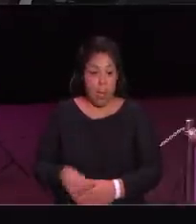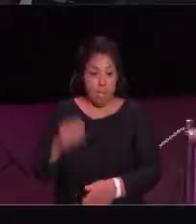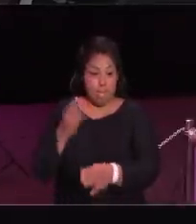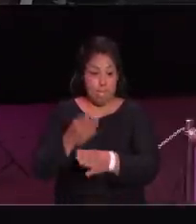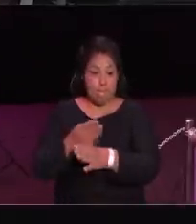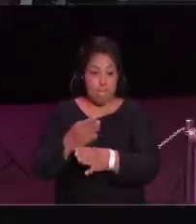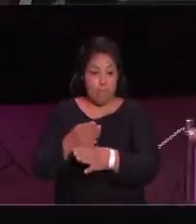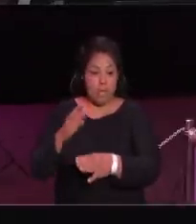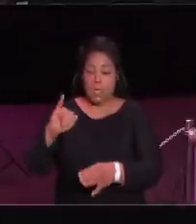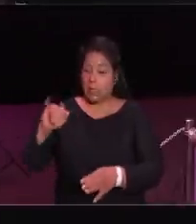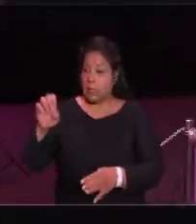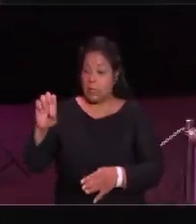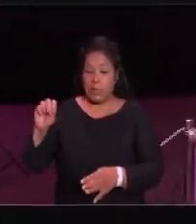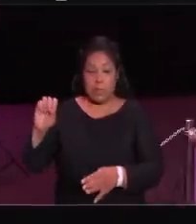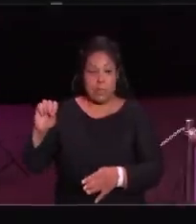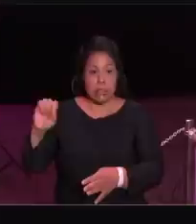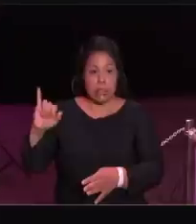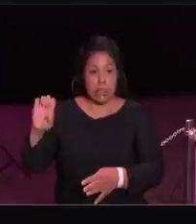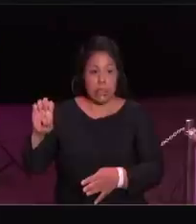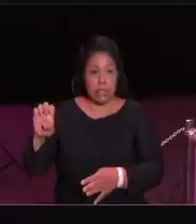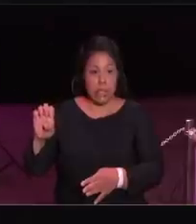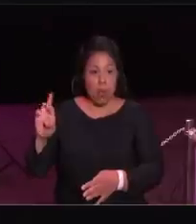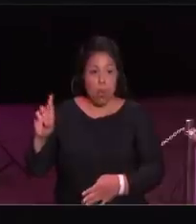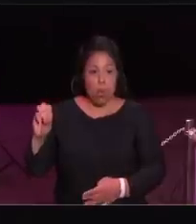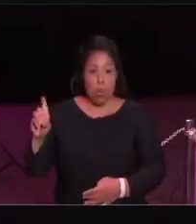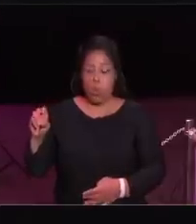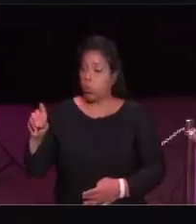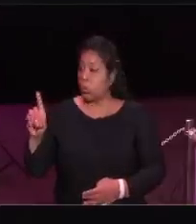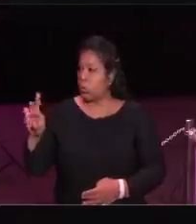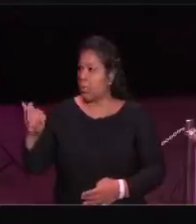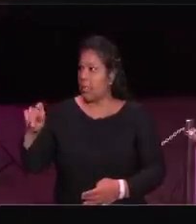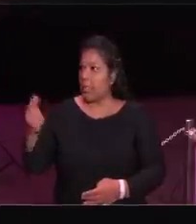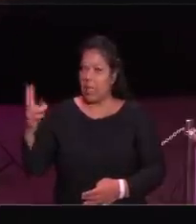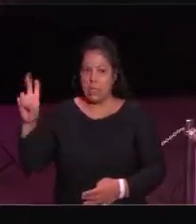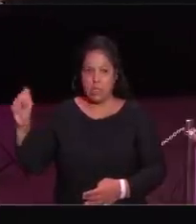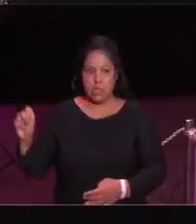Bishop Jesse Rodriguez, $1,000.